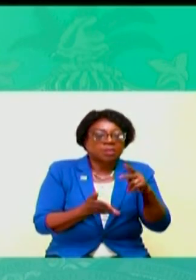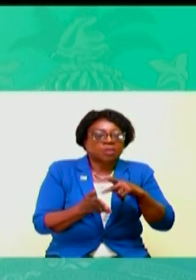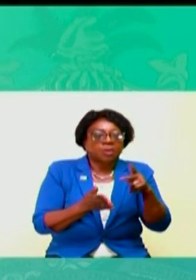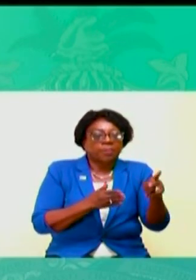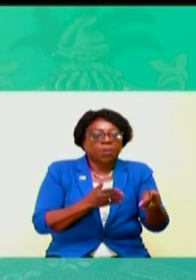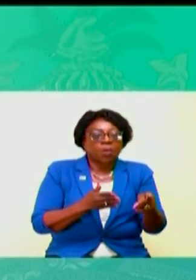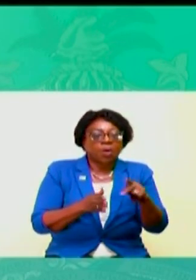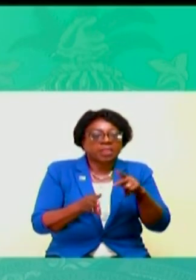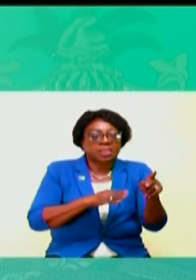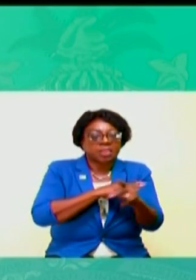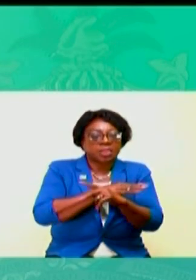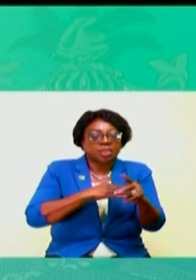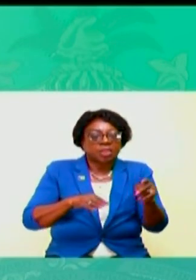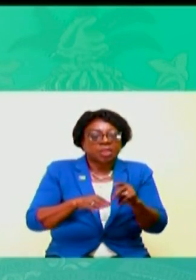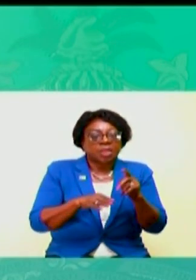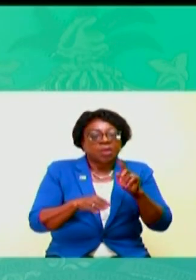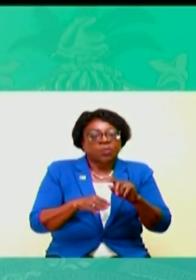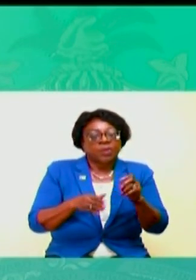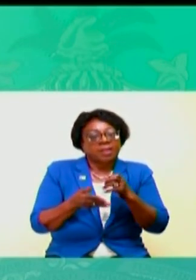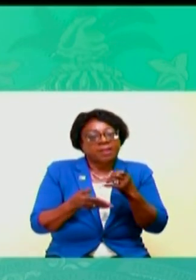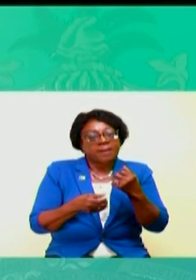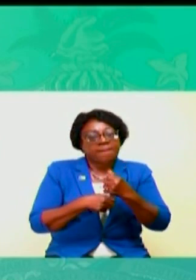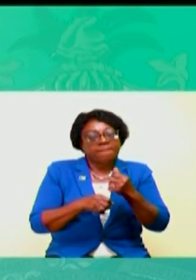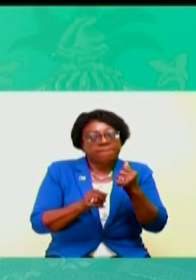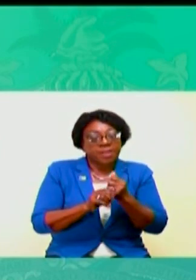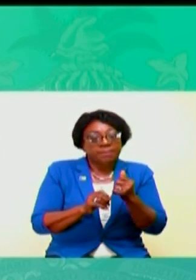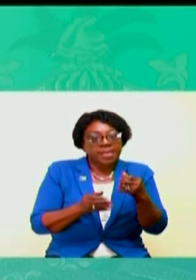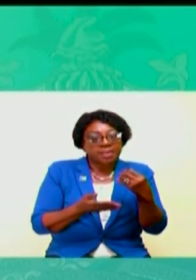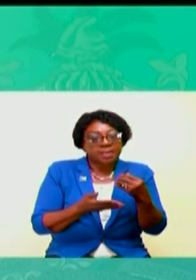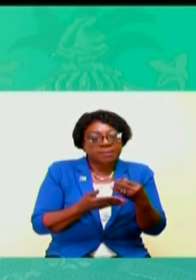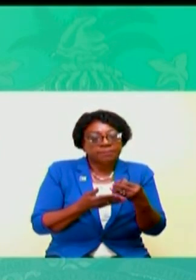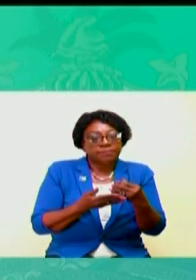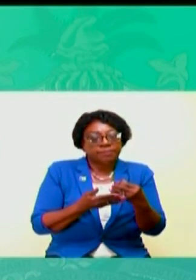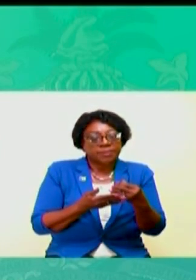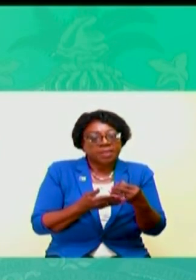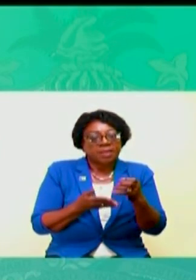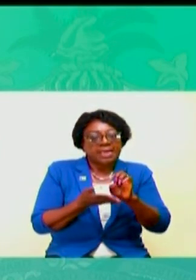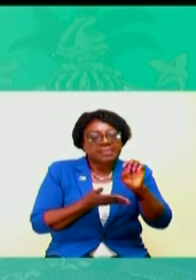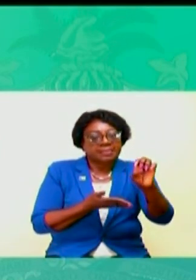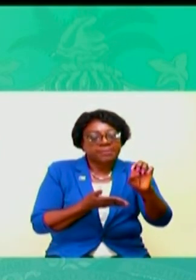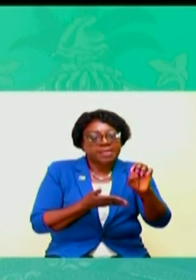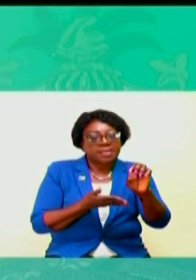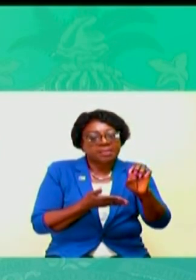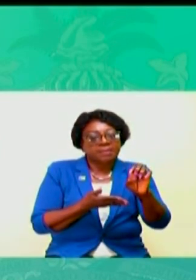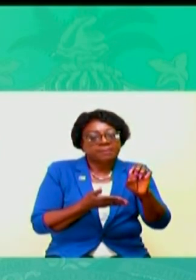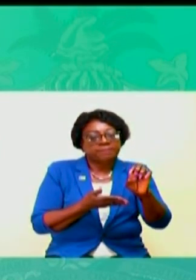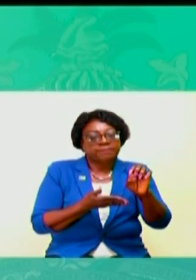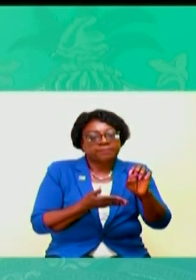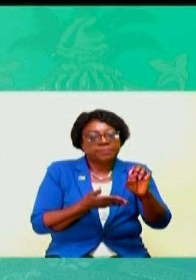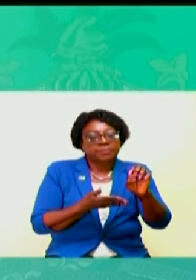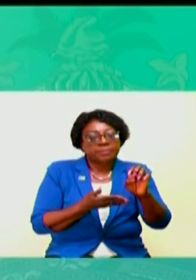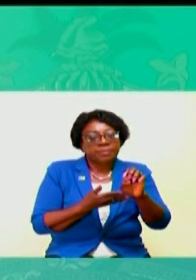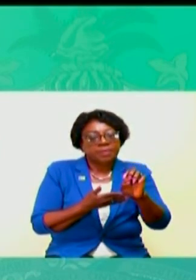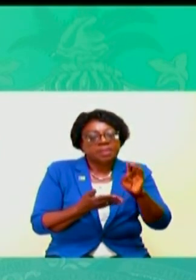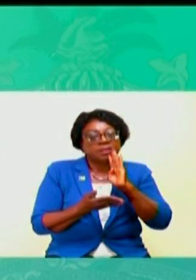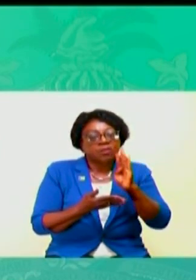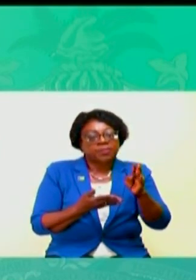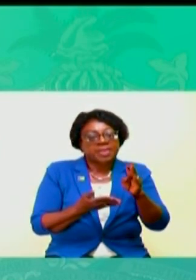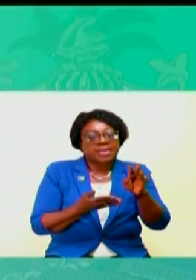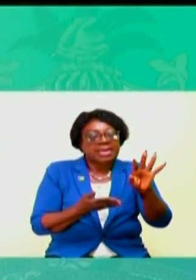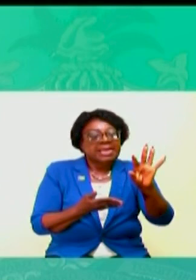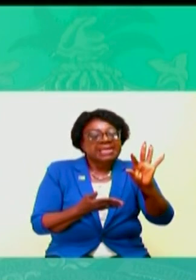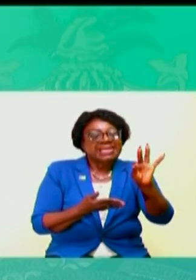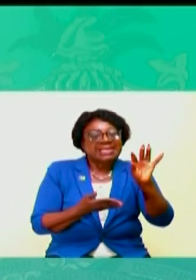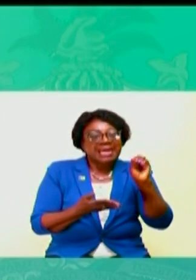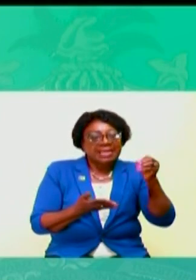revenue is estimated, listen to this, the port revenue is estimated, Mr. Deputy Speaker, to be